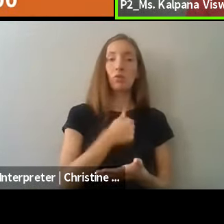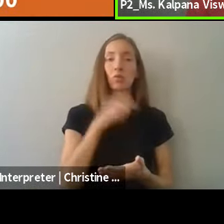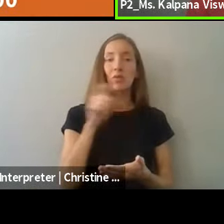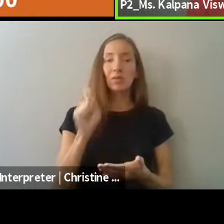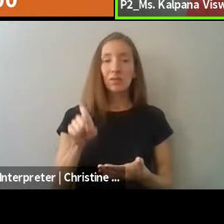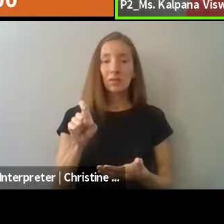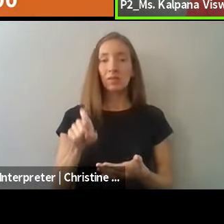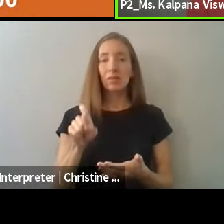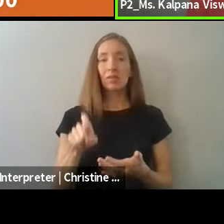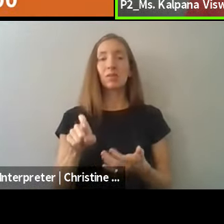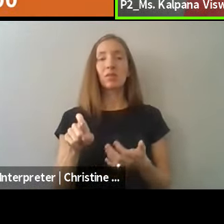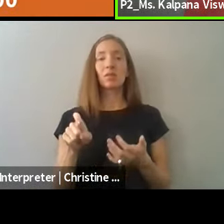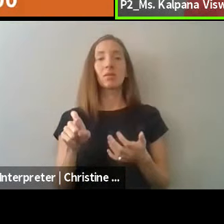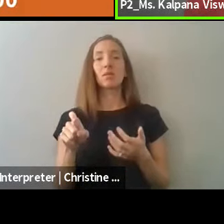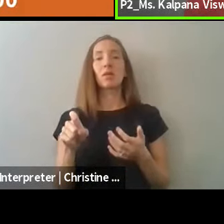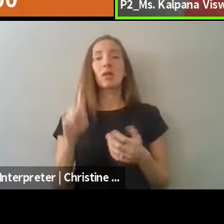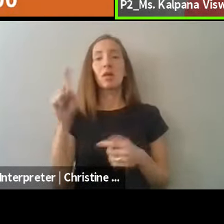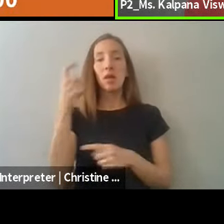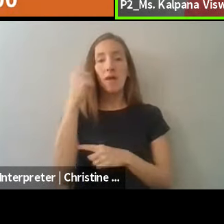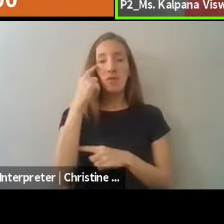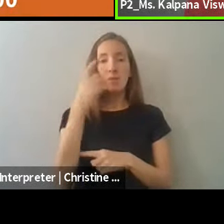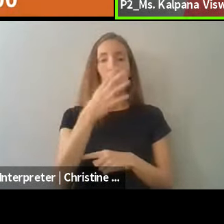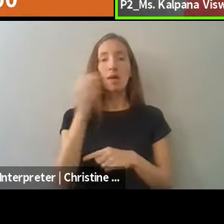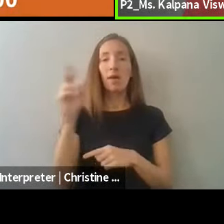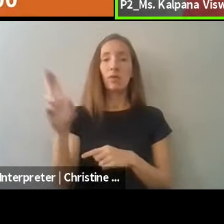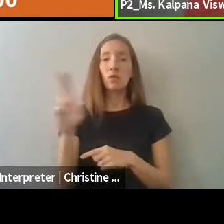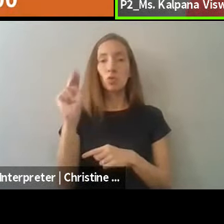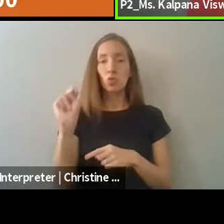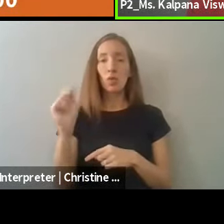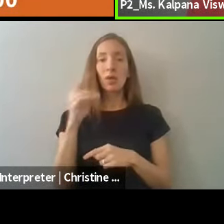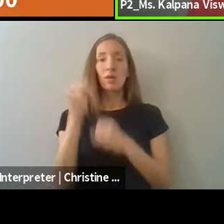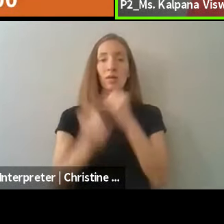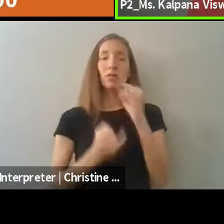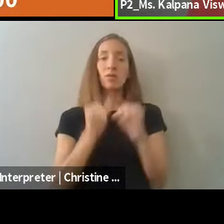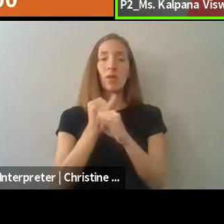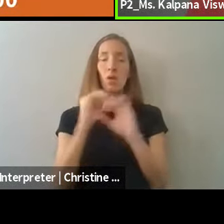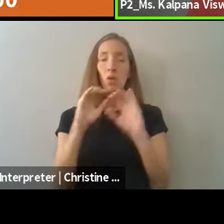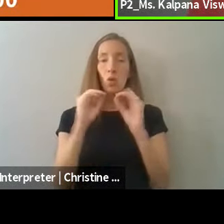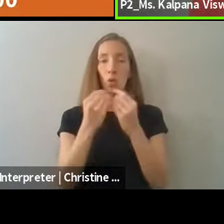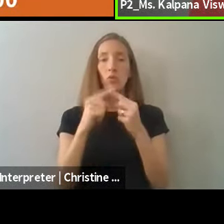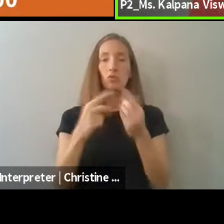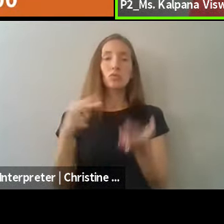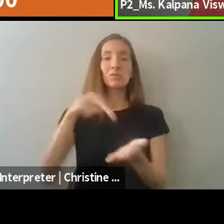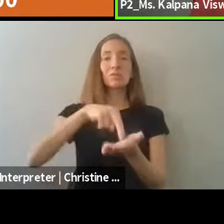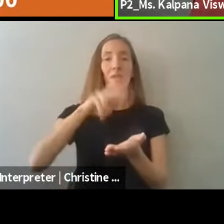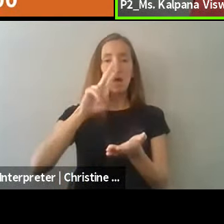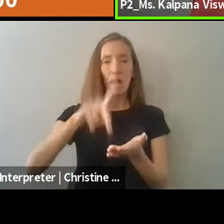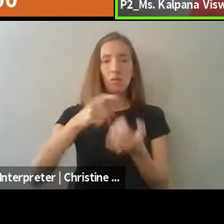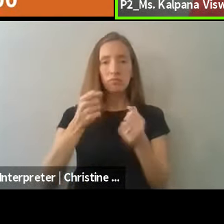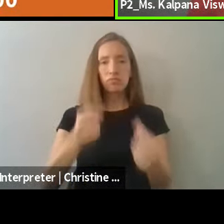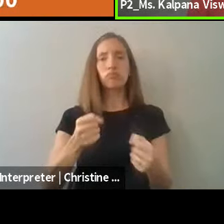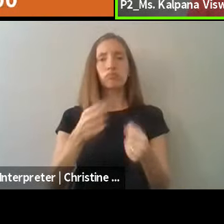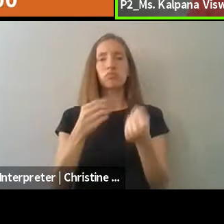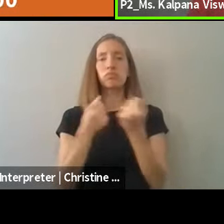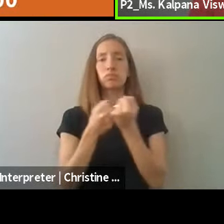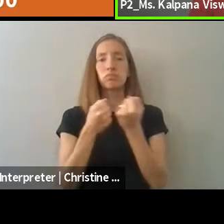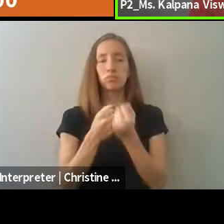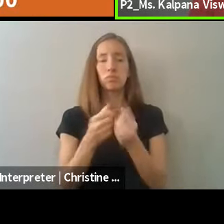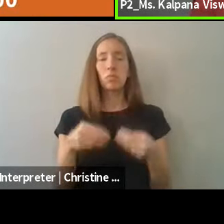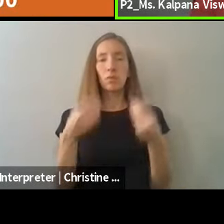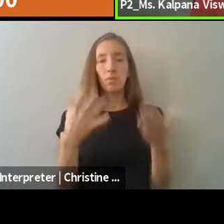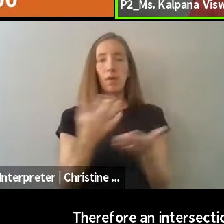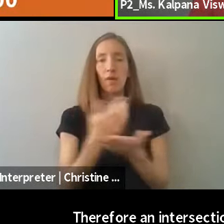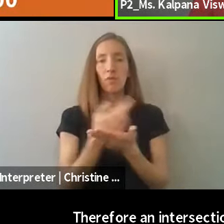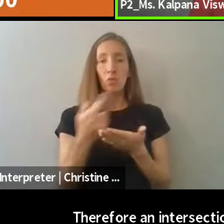and international organizations to step up to provide financial resources and other forms of support. To end,